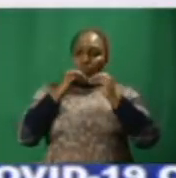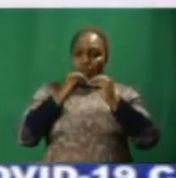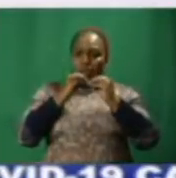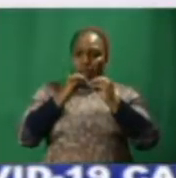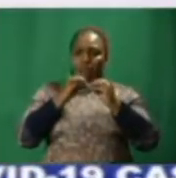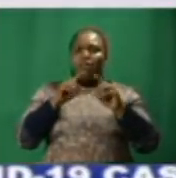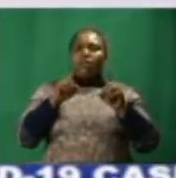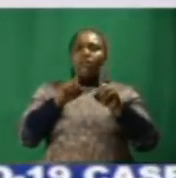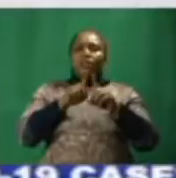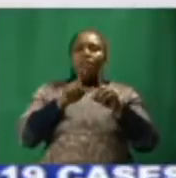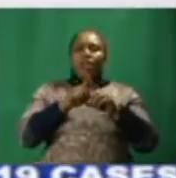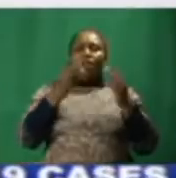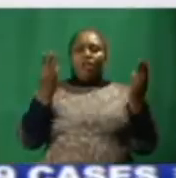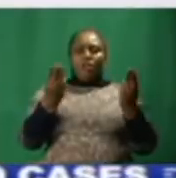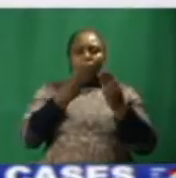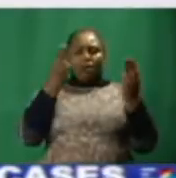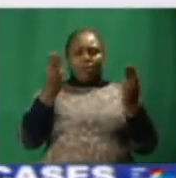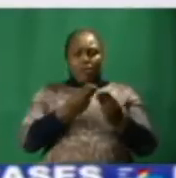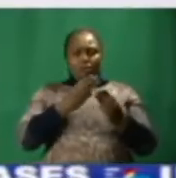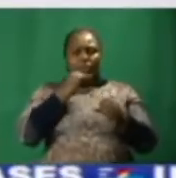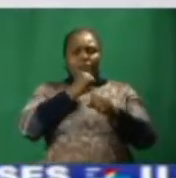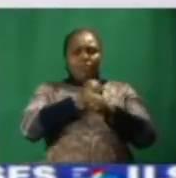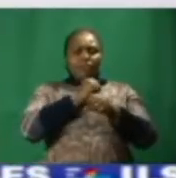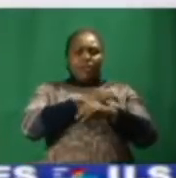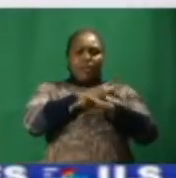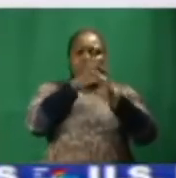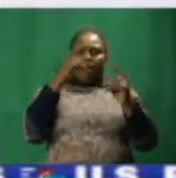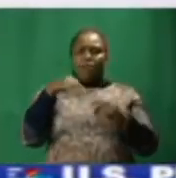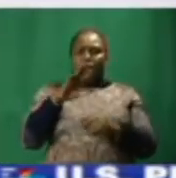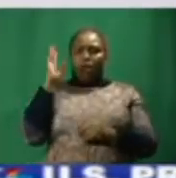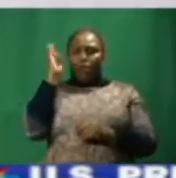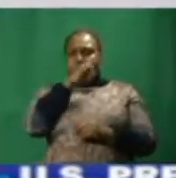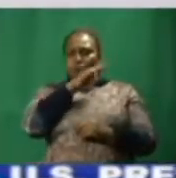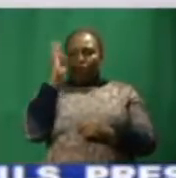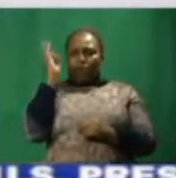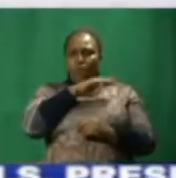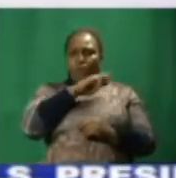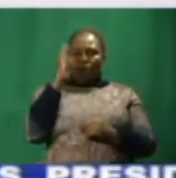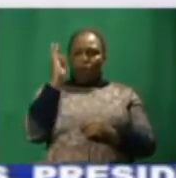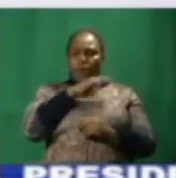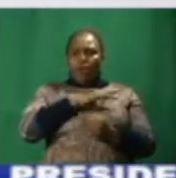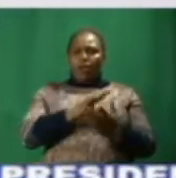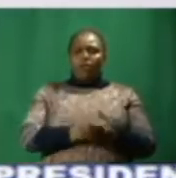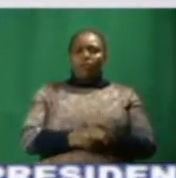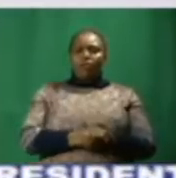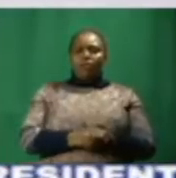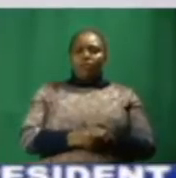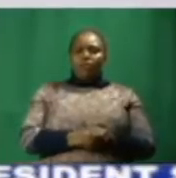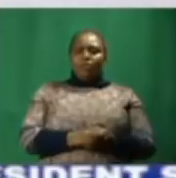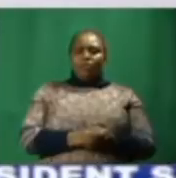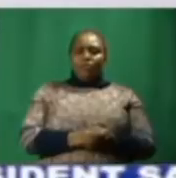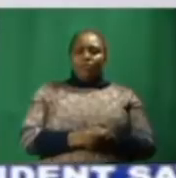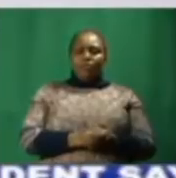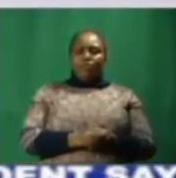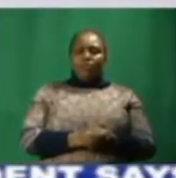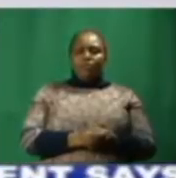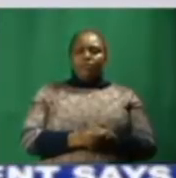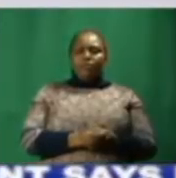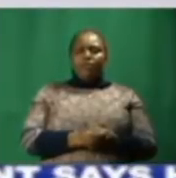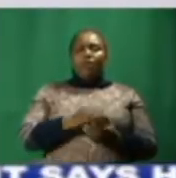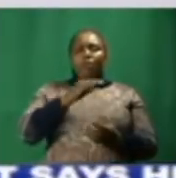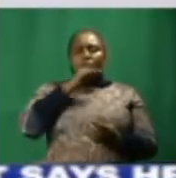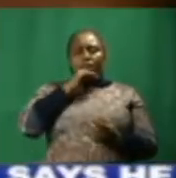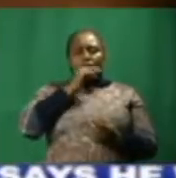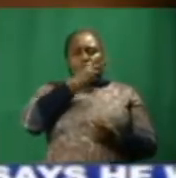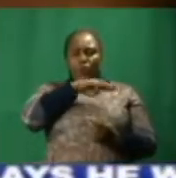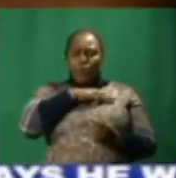nabo healthcare worker they will have to look out for, because nakhona akusho ukuthi noma ngabe ikhona leyo complication, there's nothing we can do.